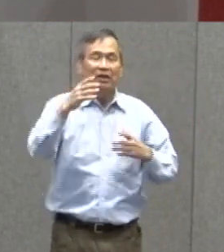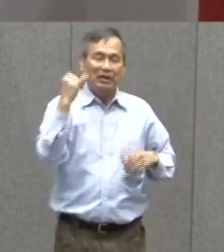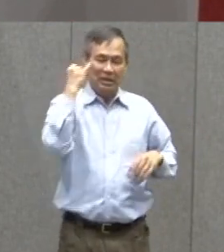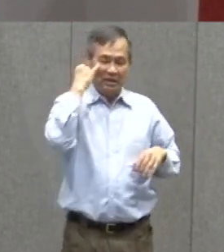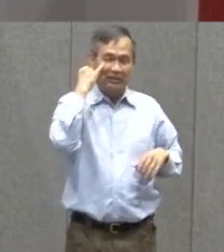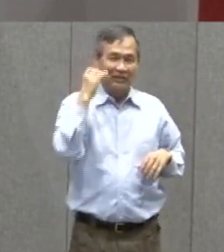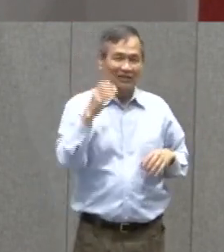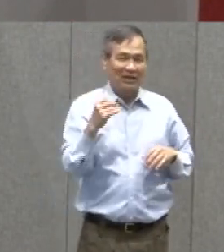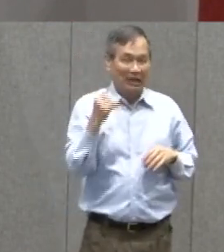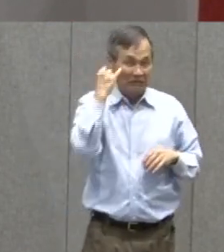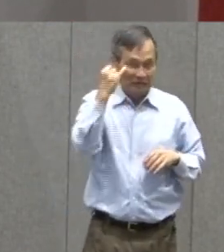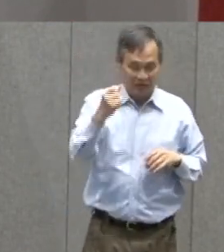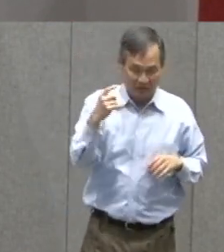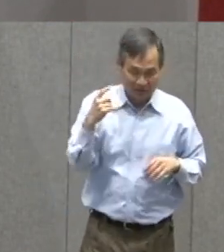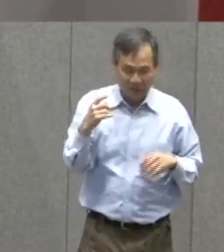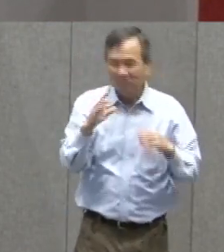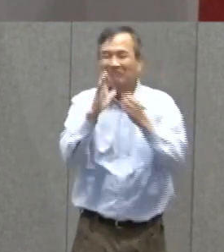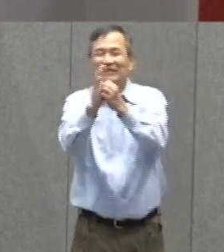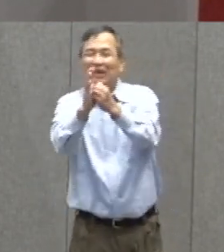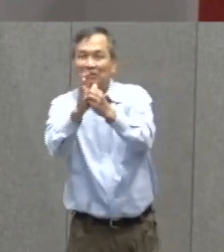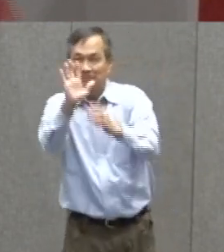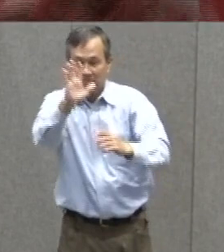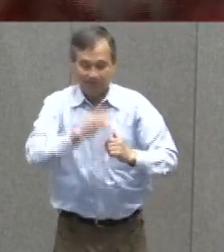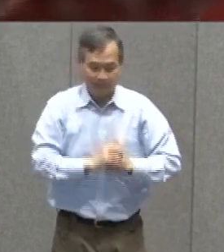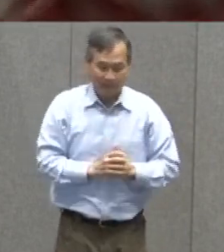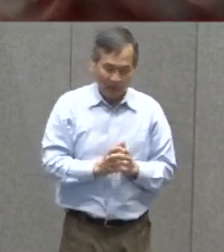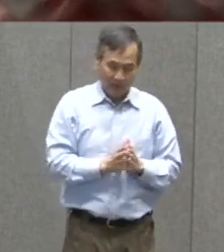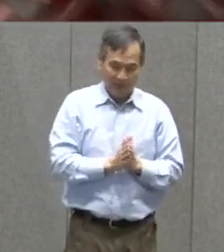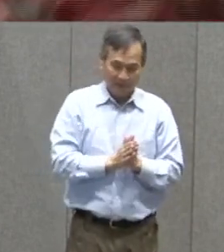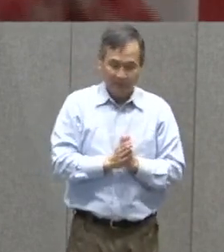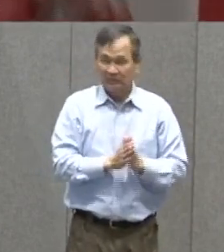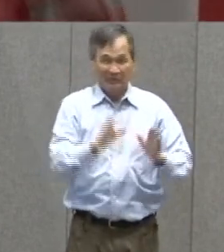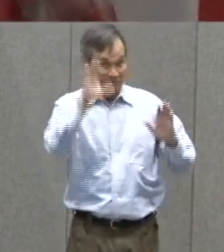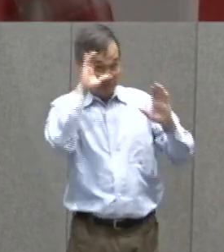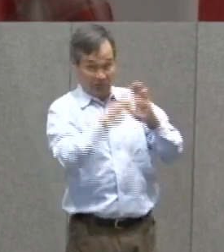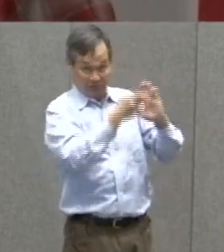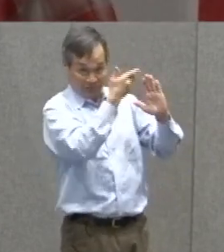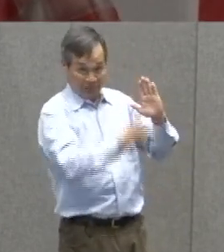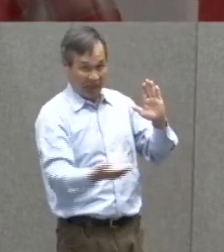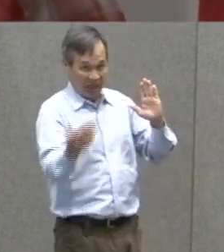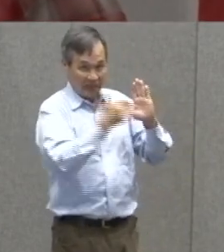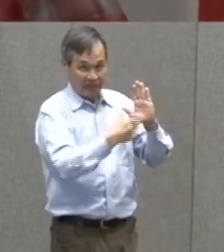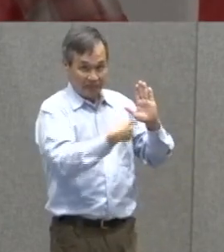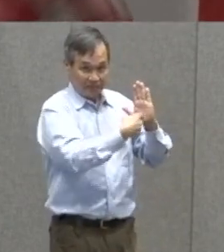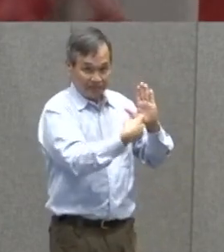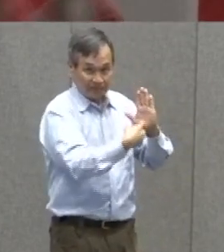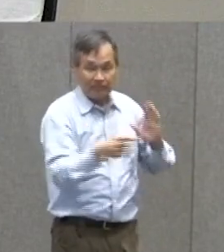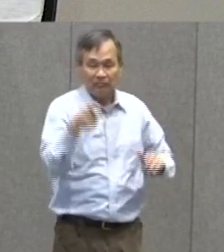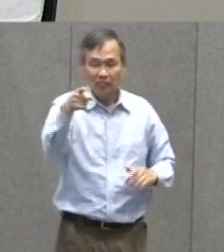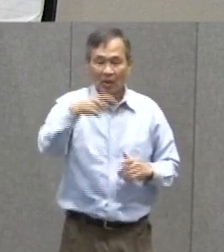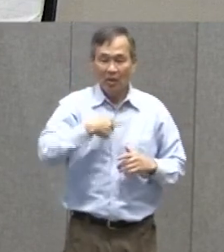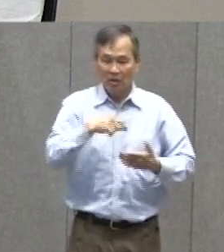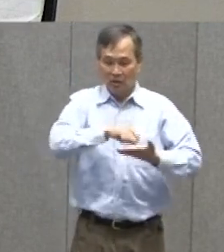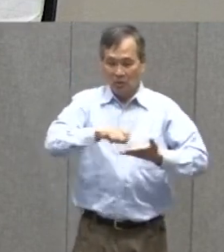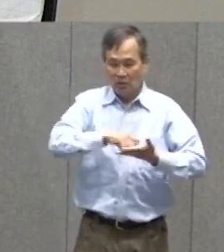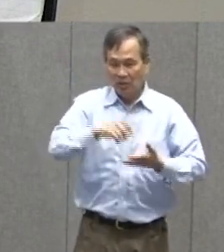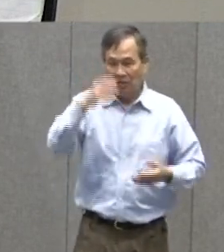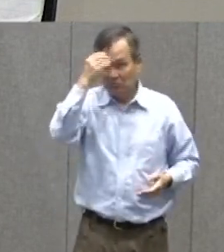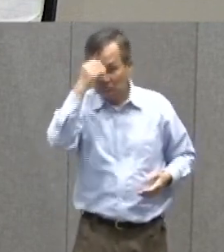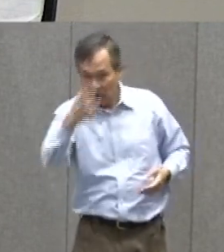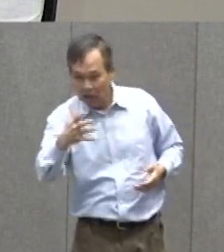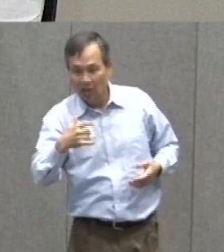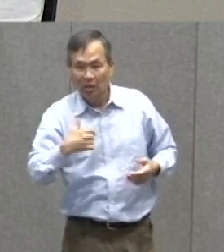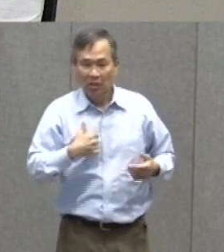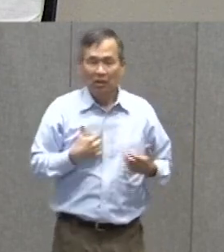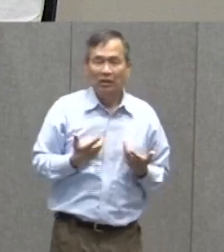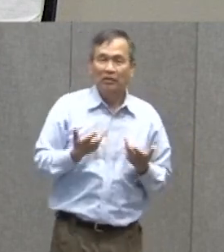were to use, for example, using the photograph, to write, I'm going to orally tell you this, if you were